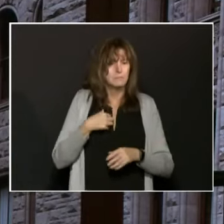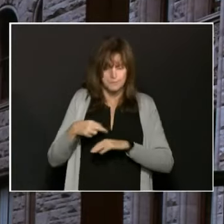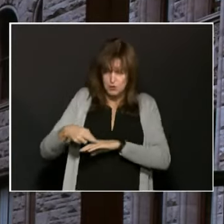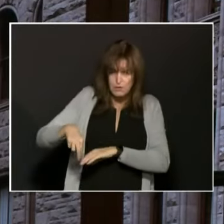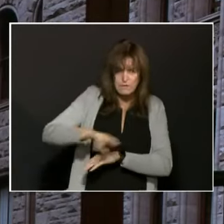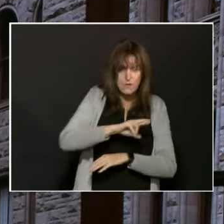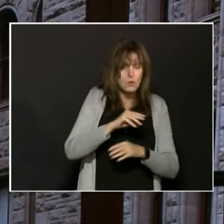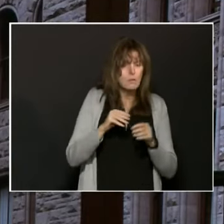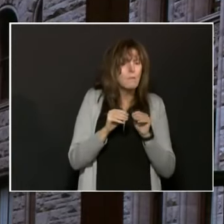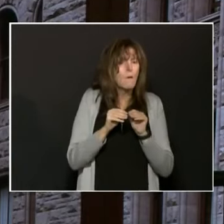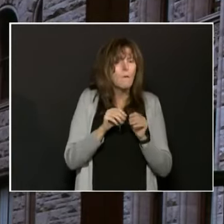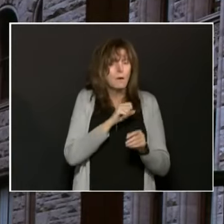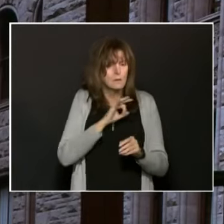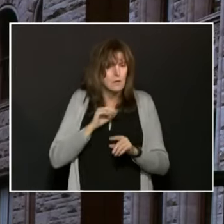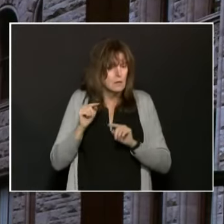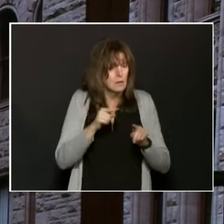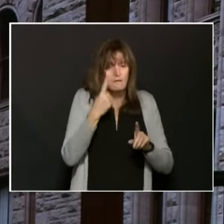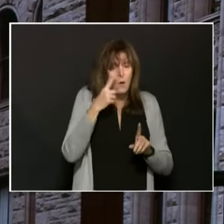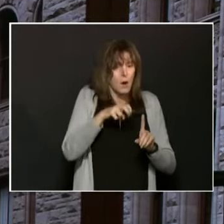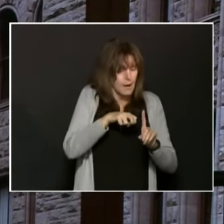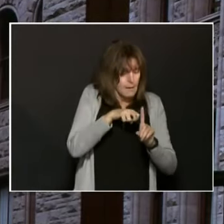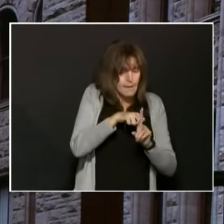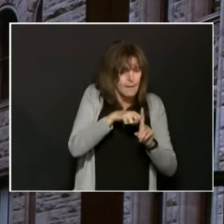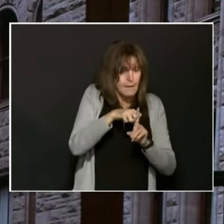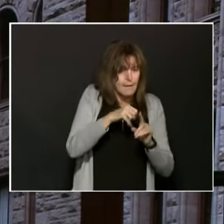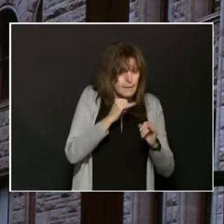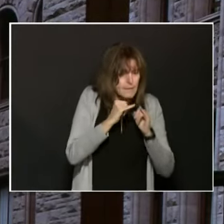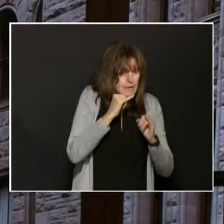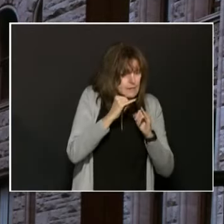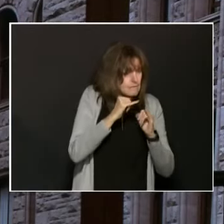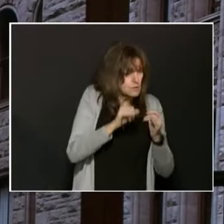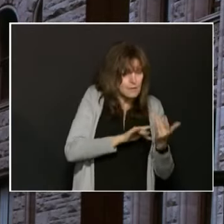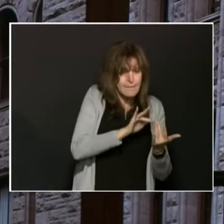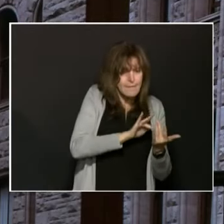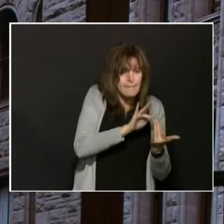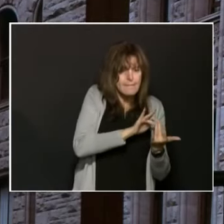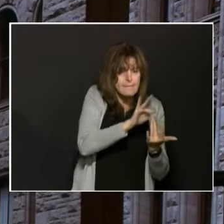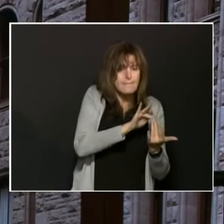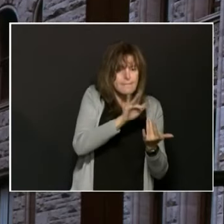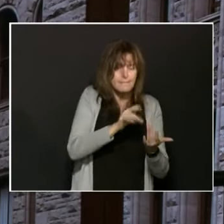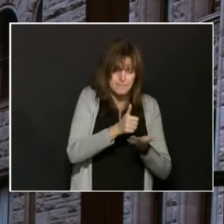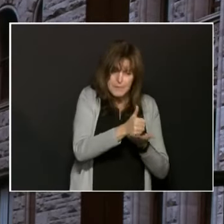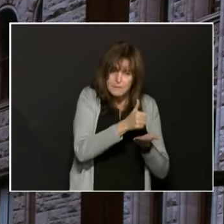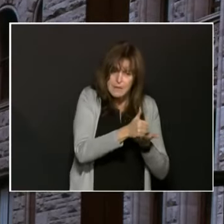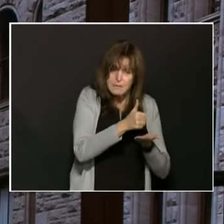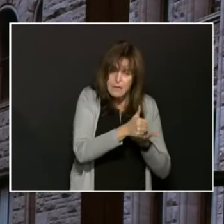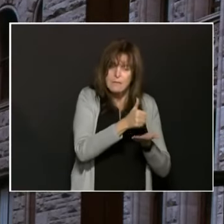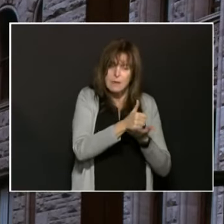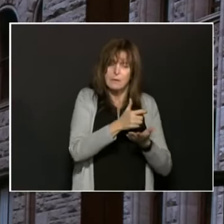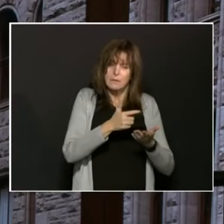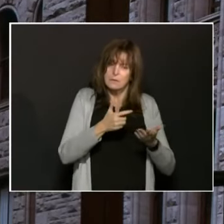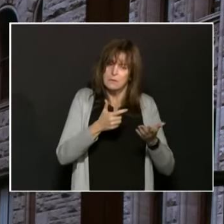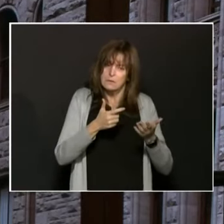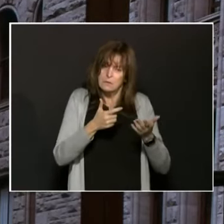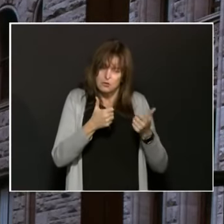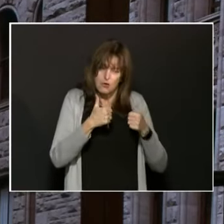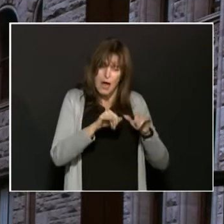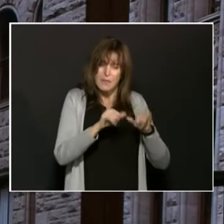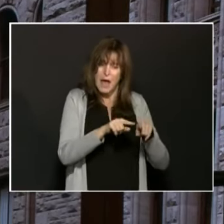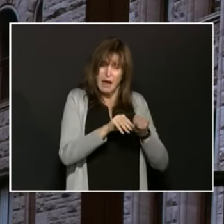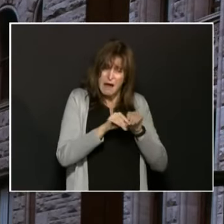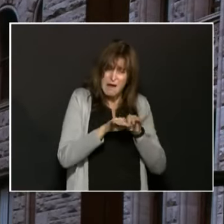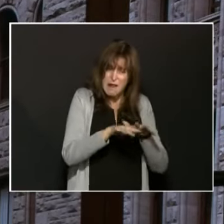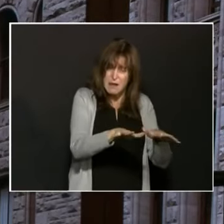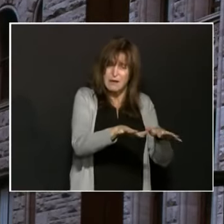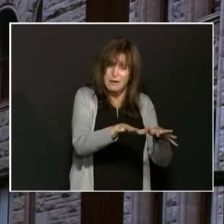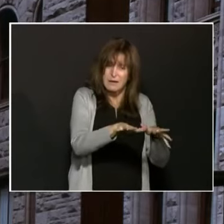contact management, and any resources we can do to assist him to see if he can slow the rise that he's seen. Because if you